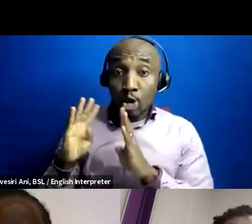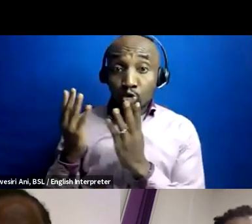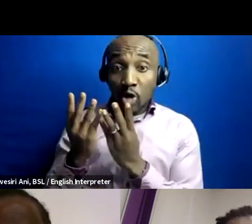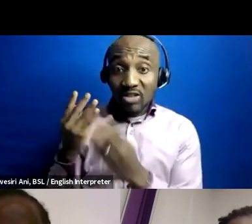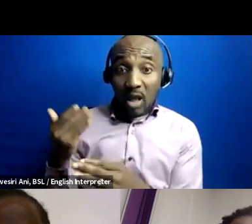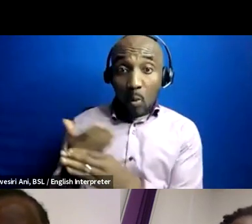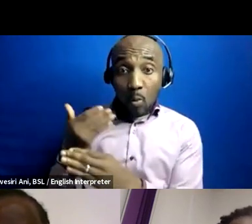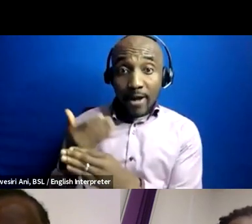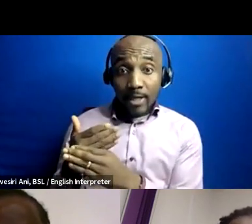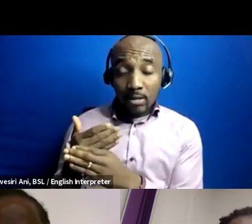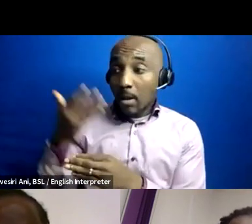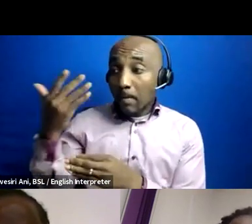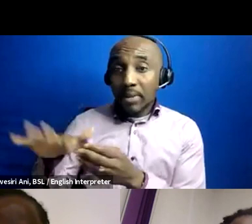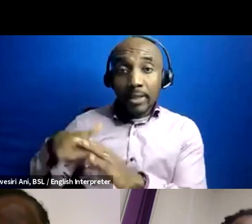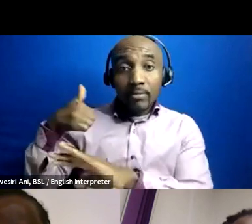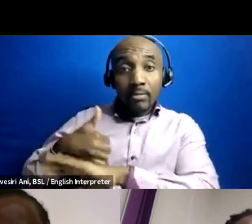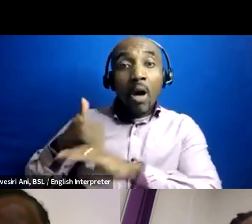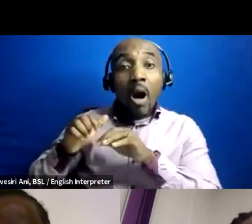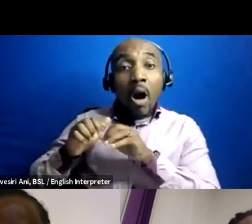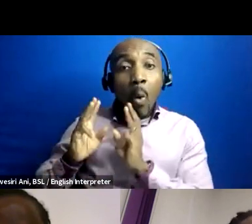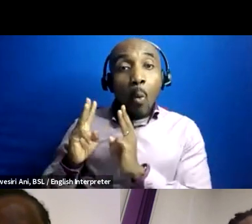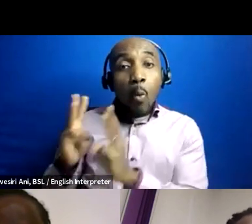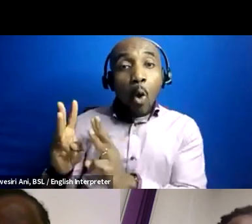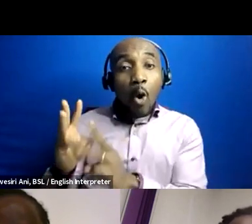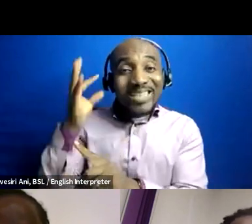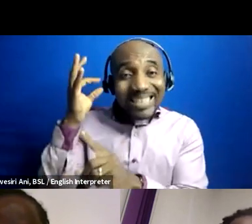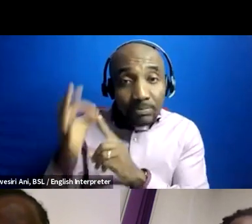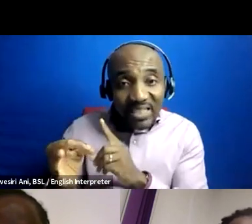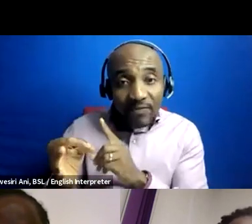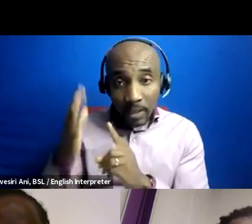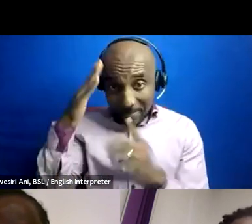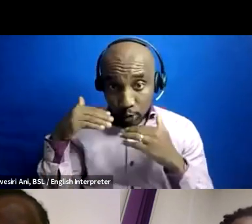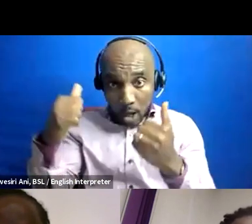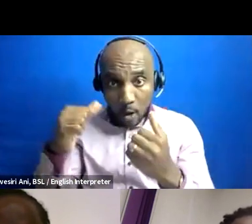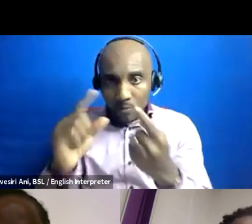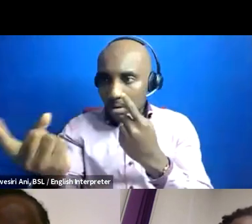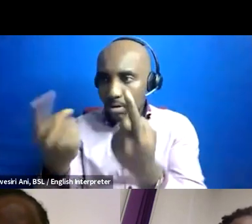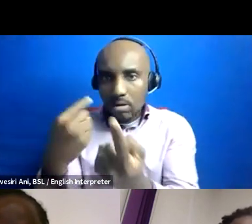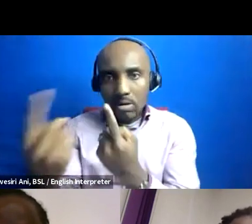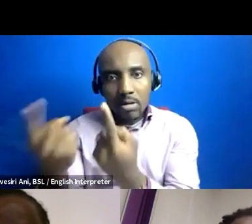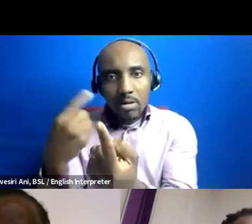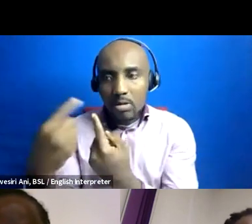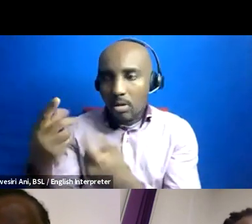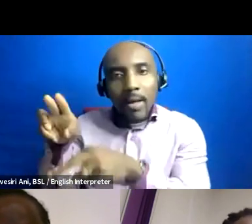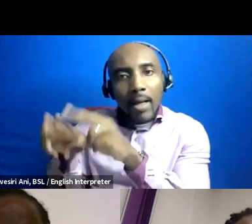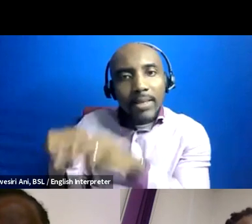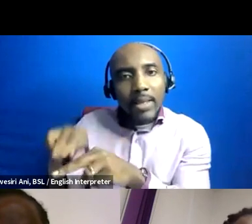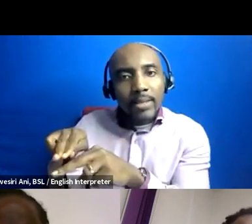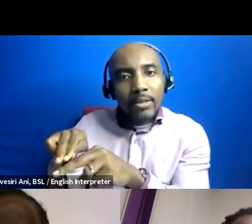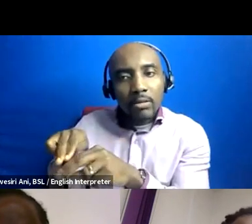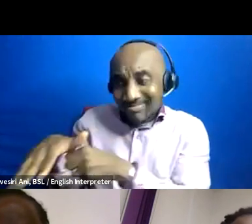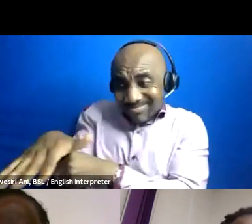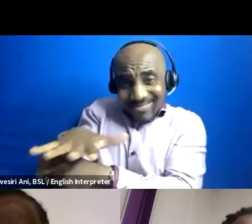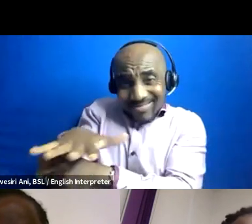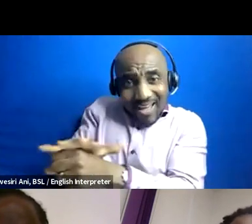ward that is specifically for people with mental health coming in, and they can be assessed. And that environment,